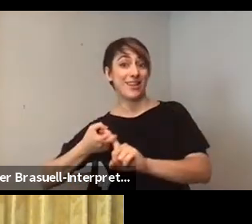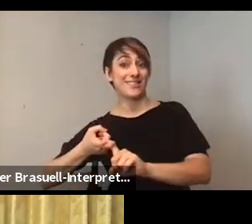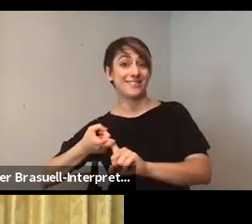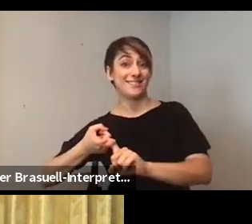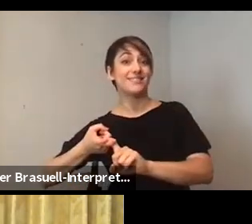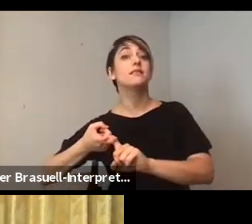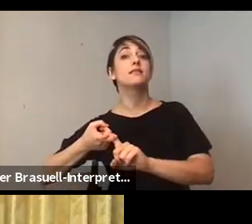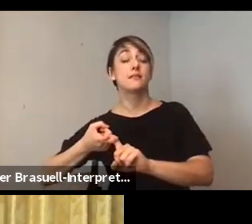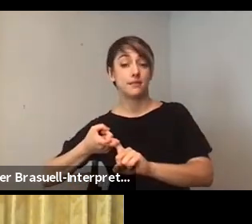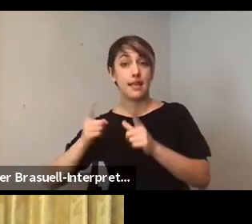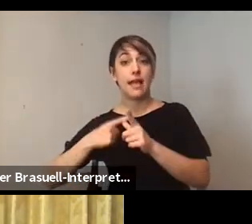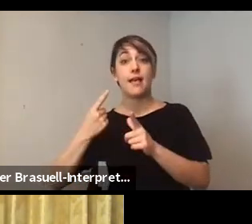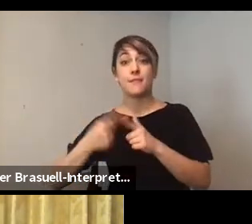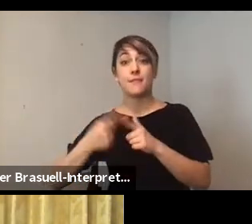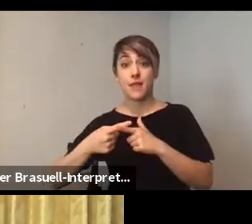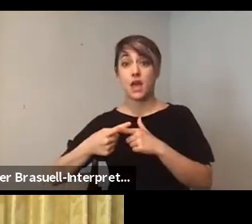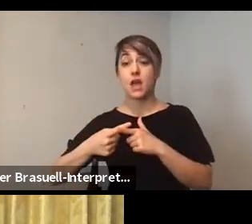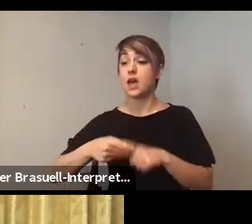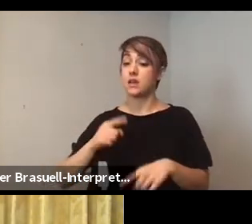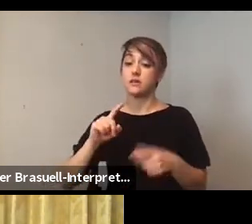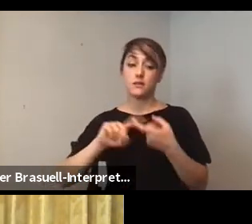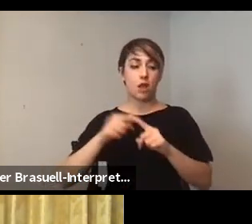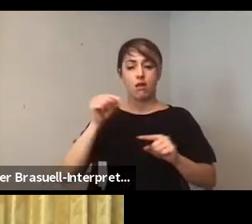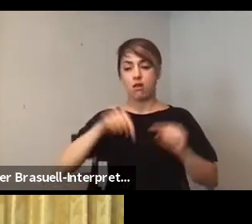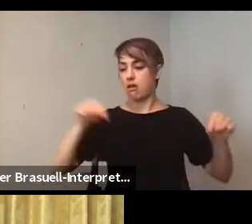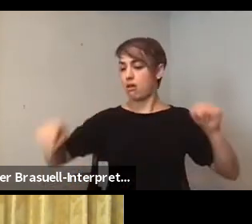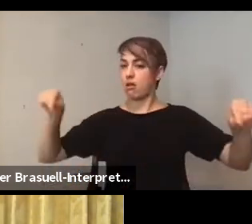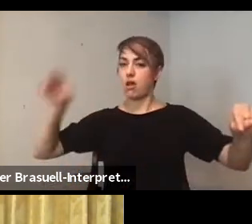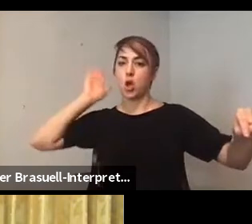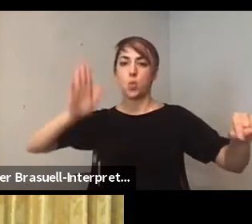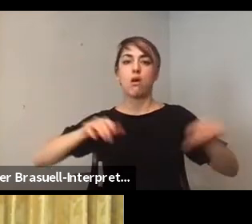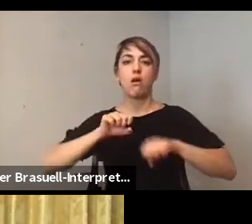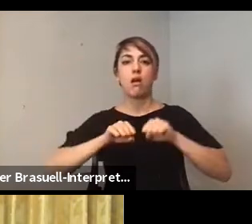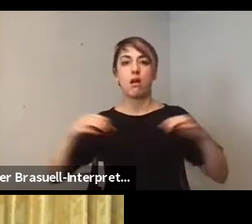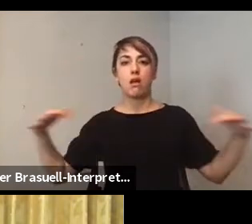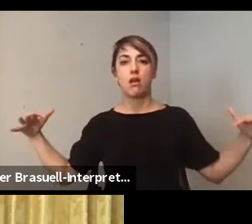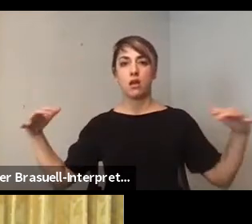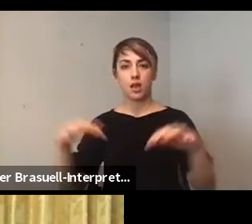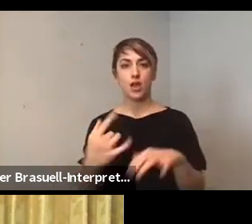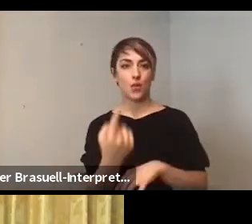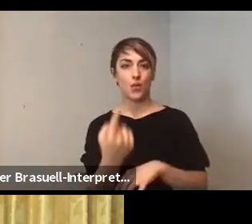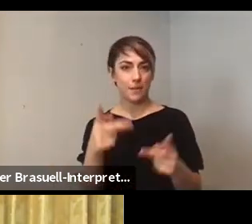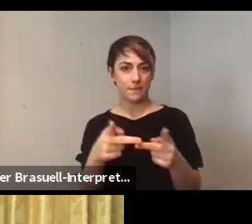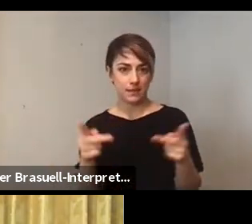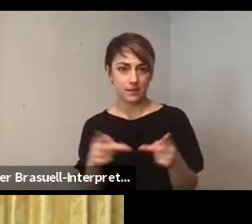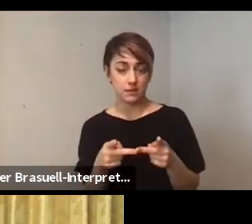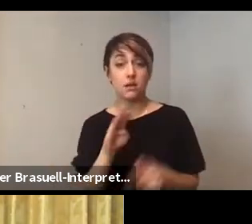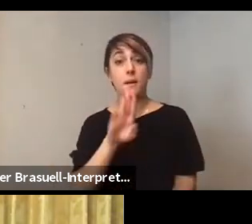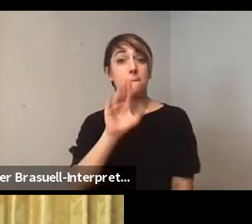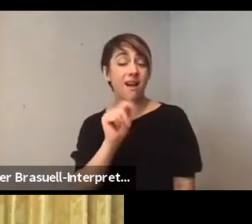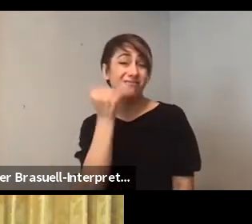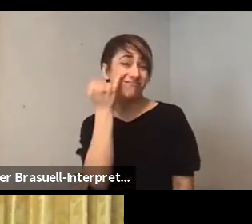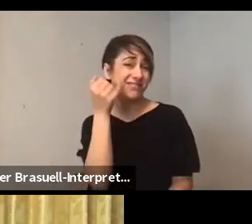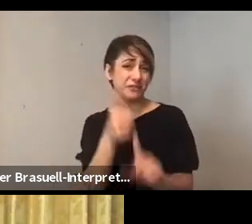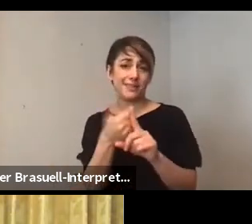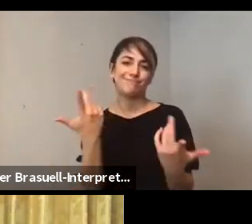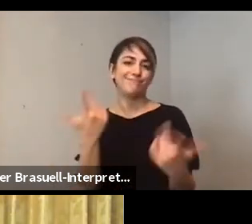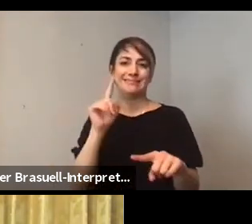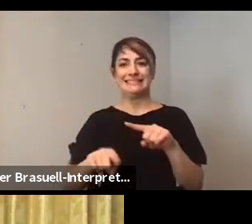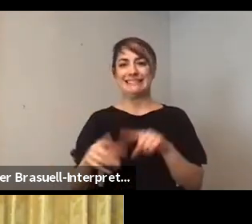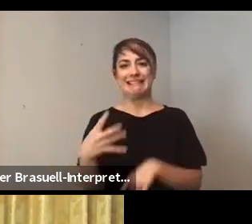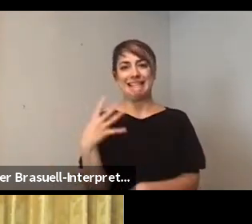significant places and you hear them talk about it. But if for some reason you can't leave your home, then they encourage you to do a Google